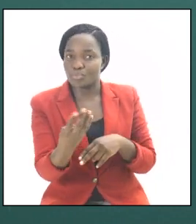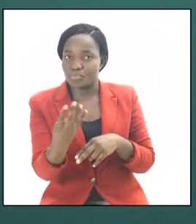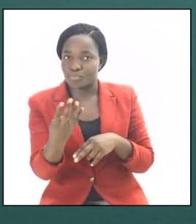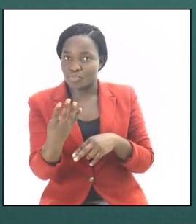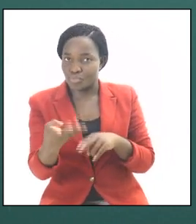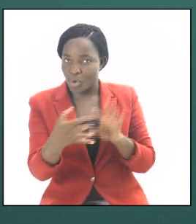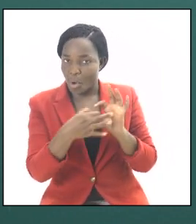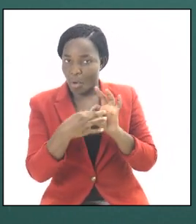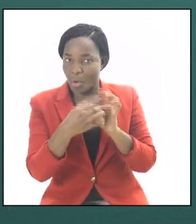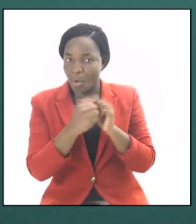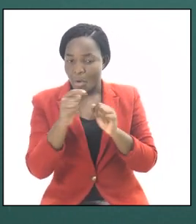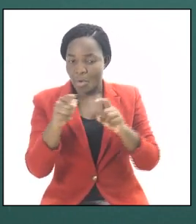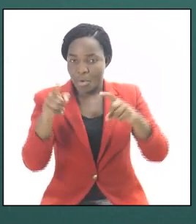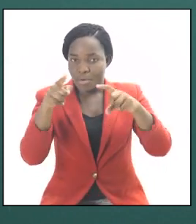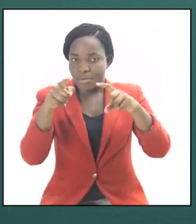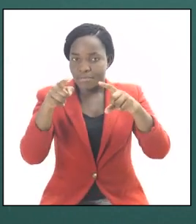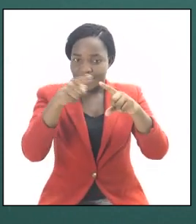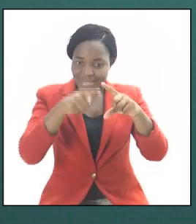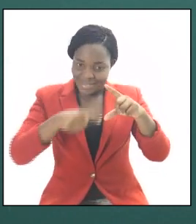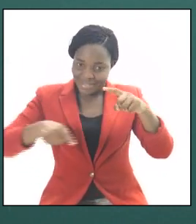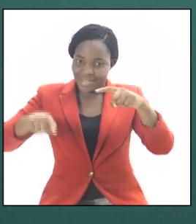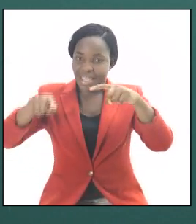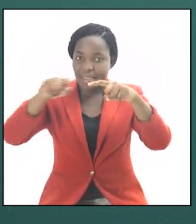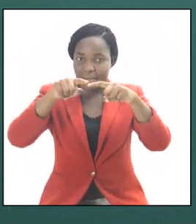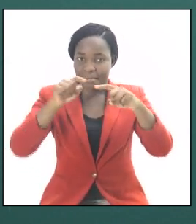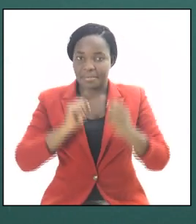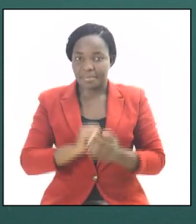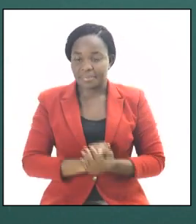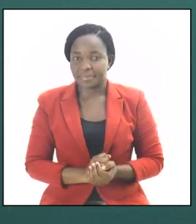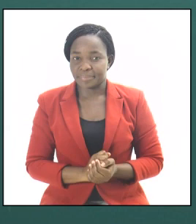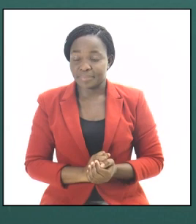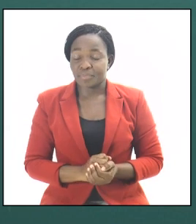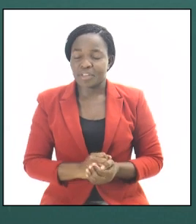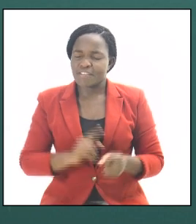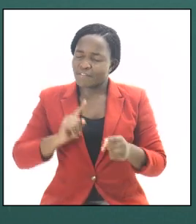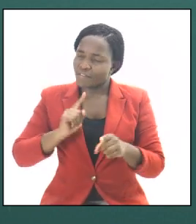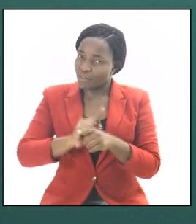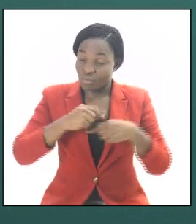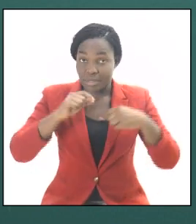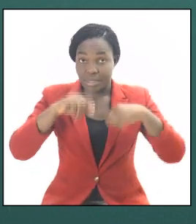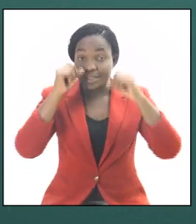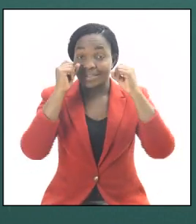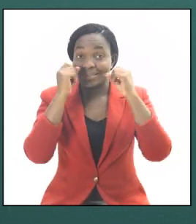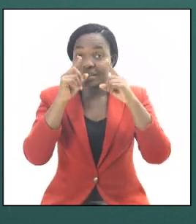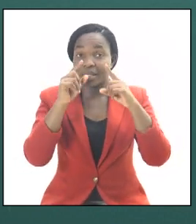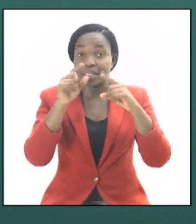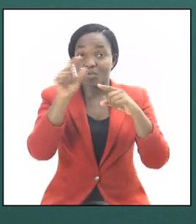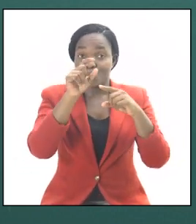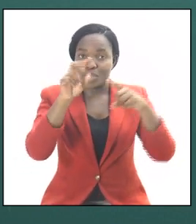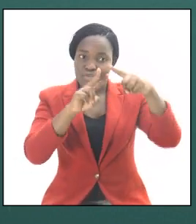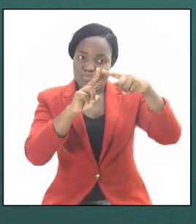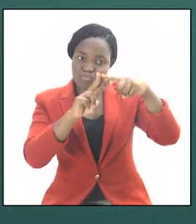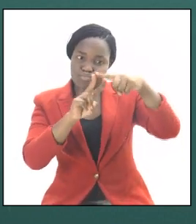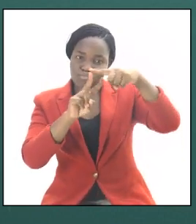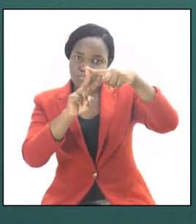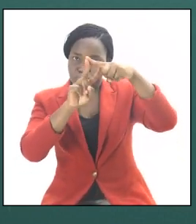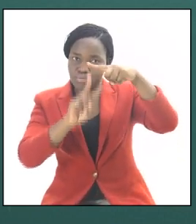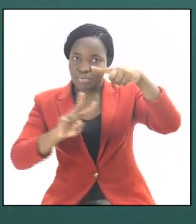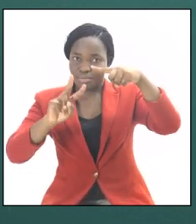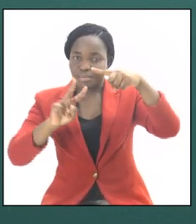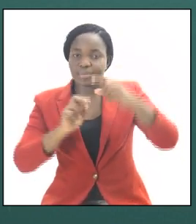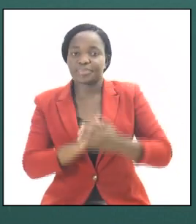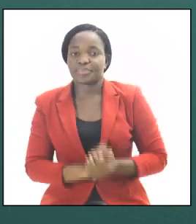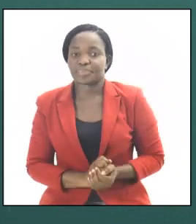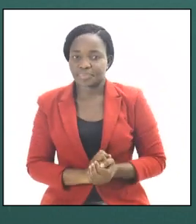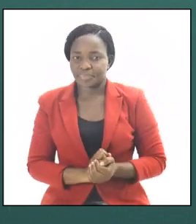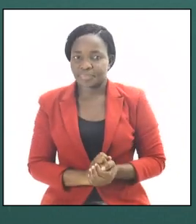a circle. In order to do this, we have to understand what pi is. This will enable us to